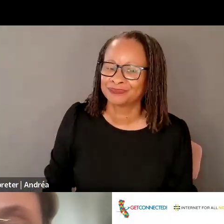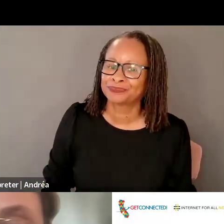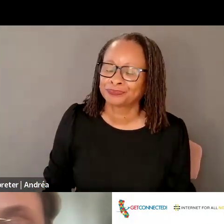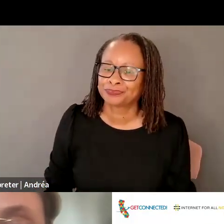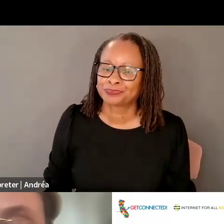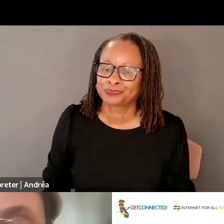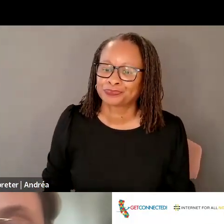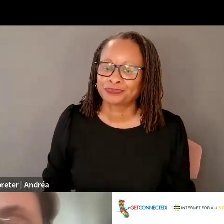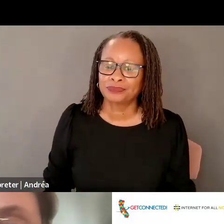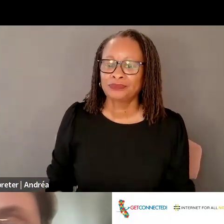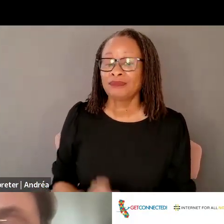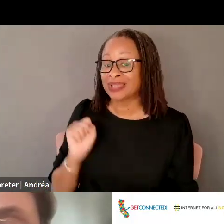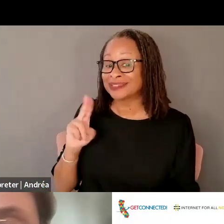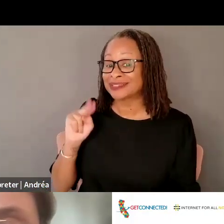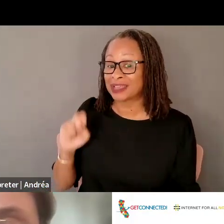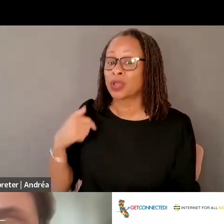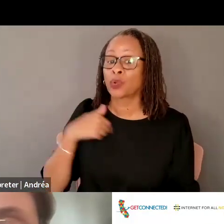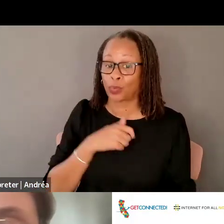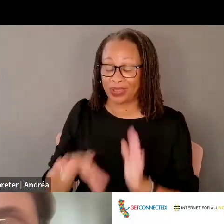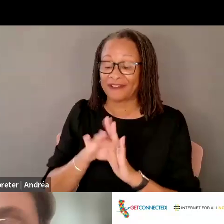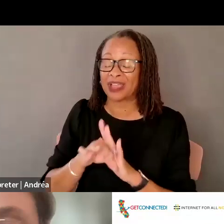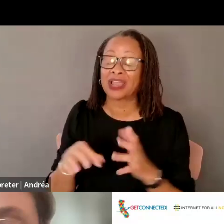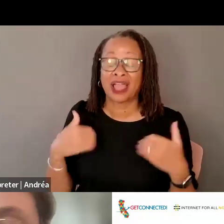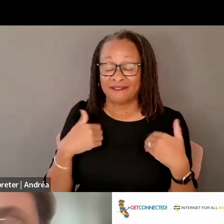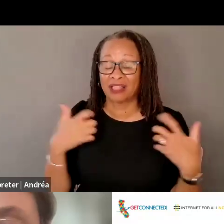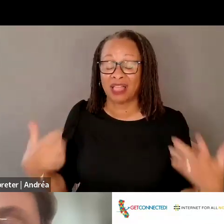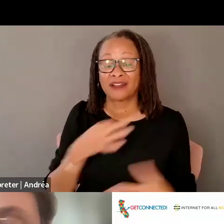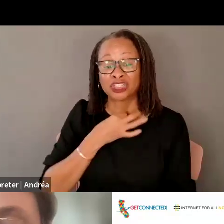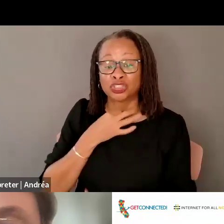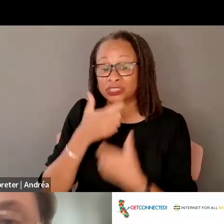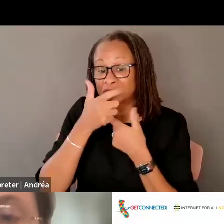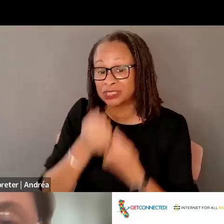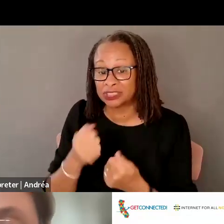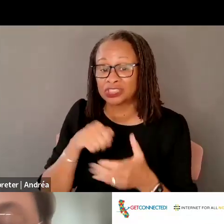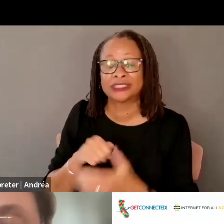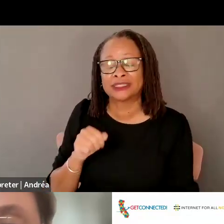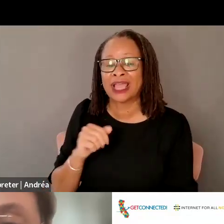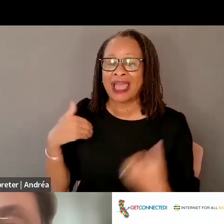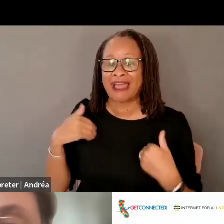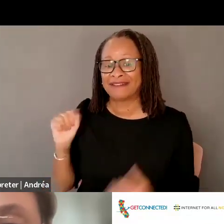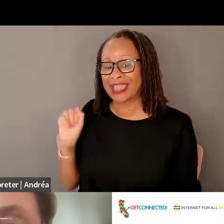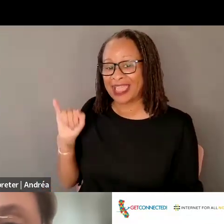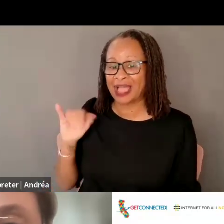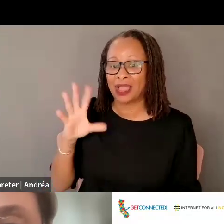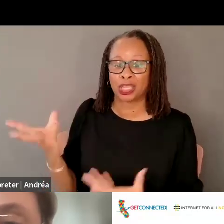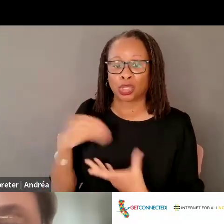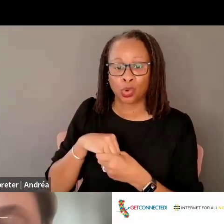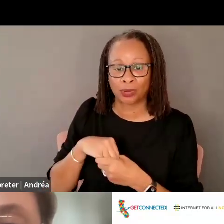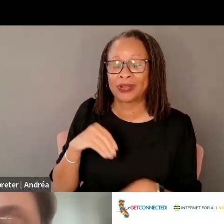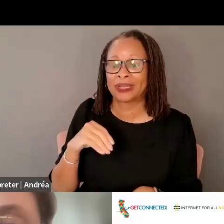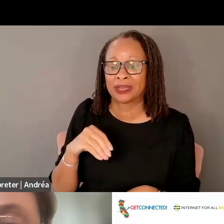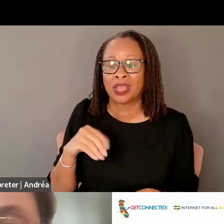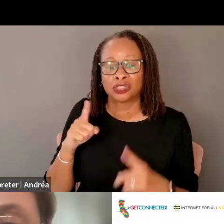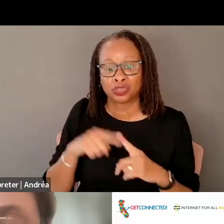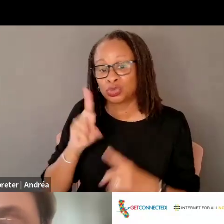So we do find that there is a lot of curious interest, a lot of interest in having AI incorporated into